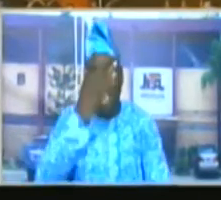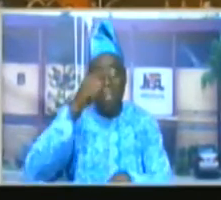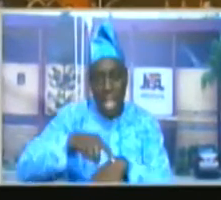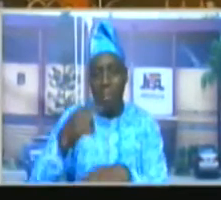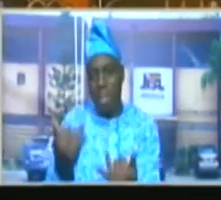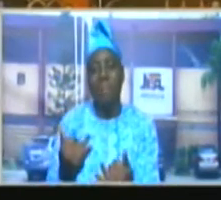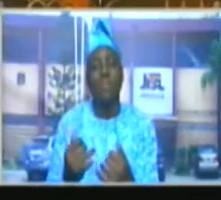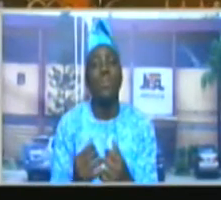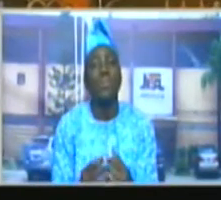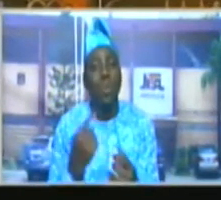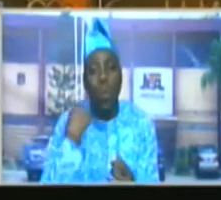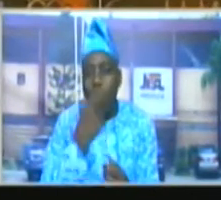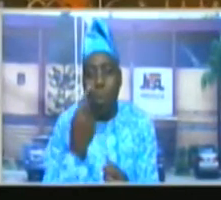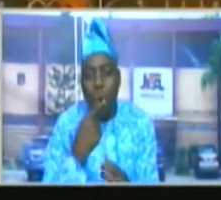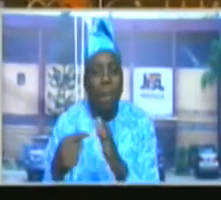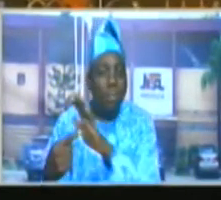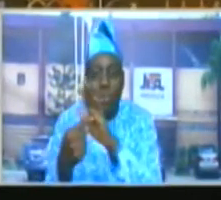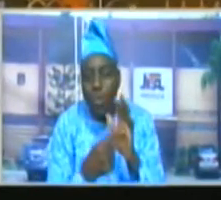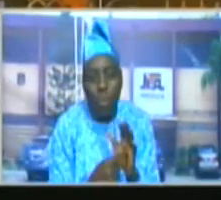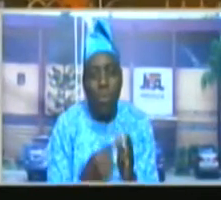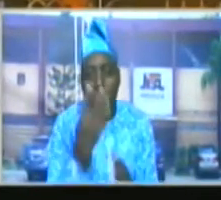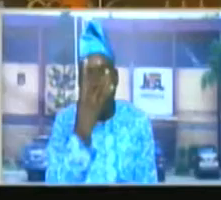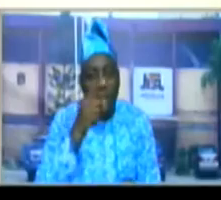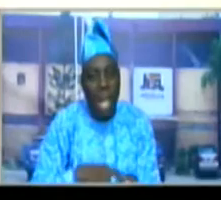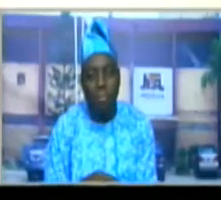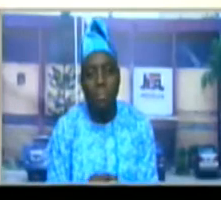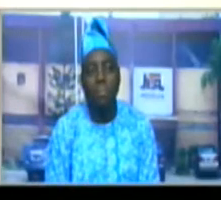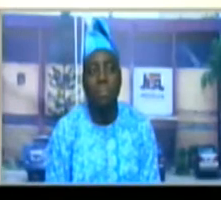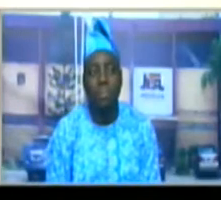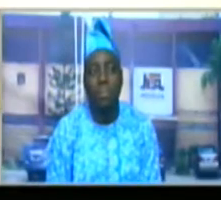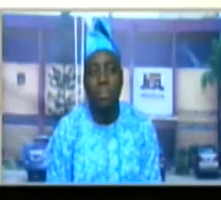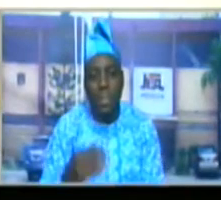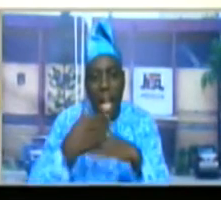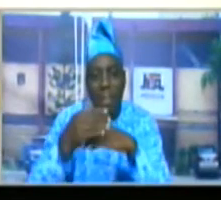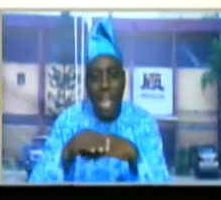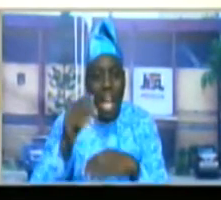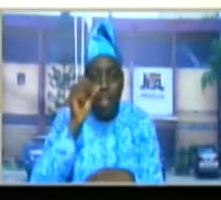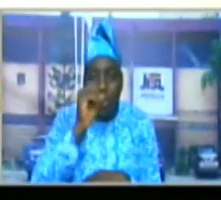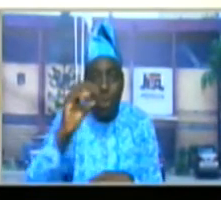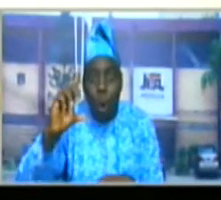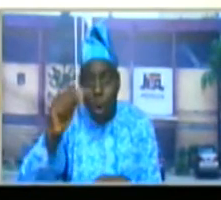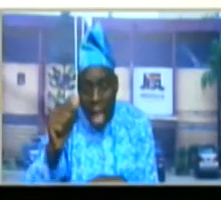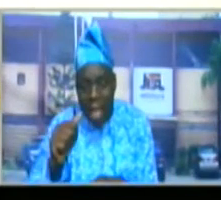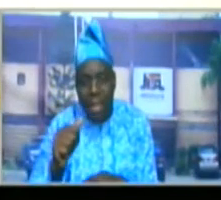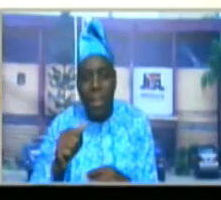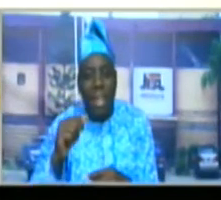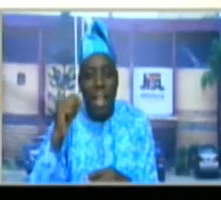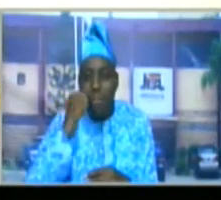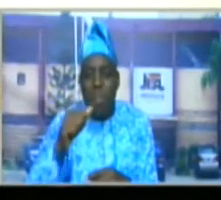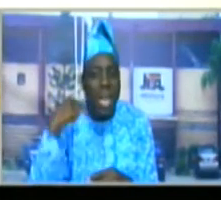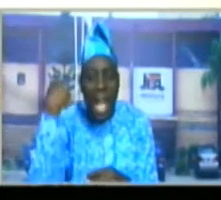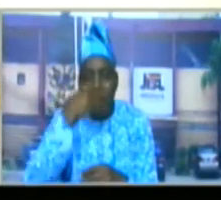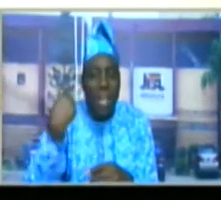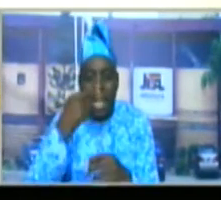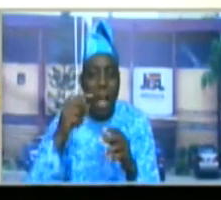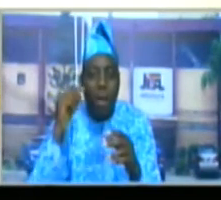Perpetua Nkrumah, who claimed the accolade on 4 occasions. Asisa Oshoala winning their fifth African Footballer of the Year award is